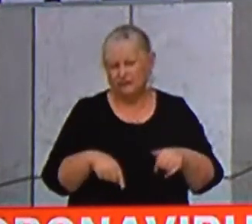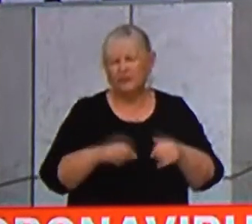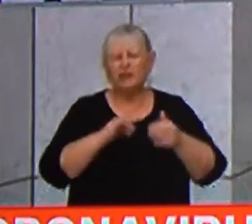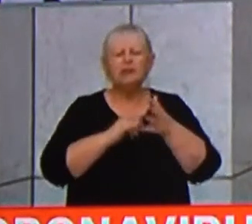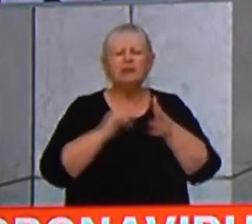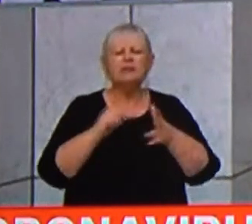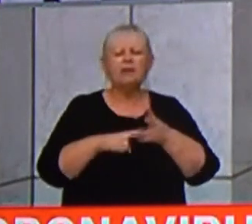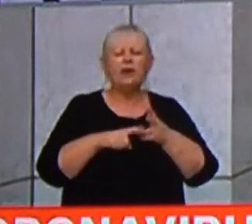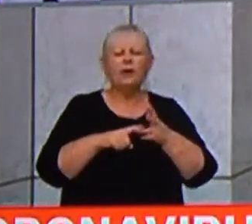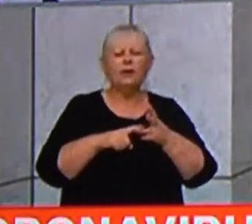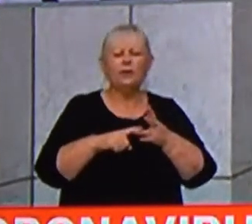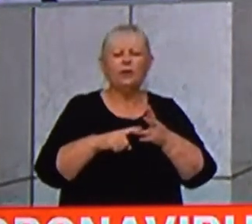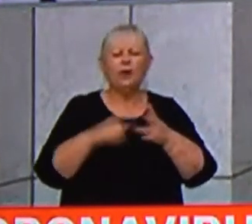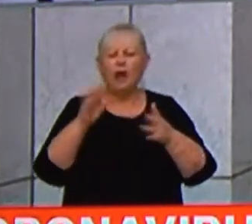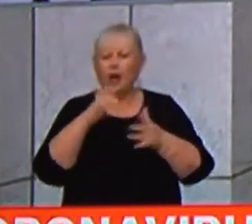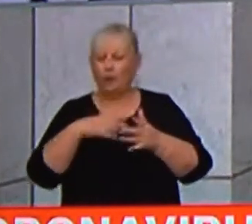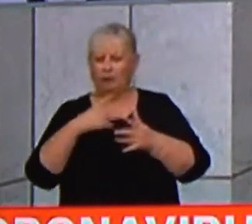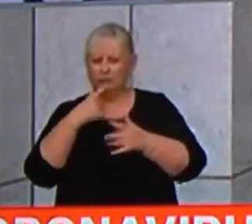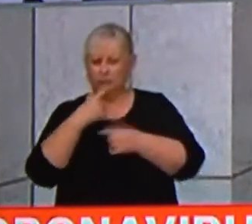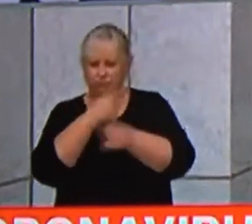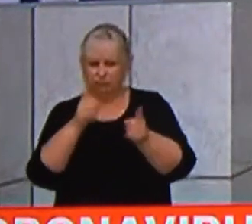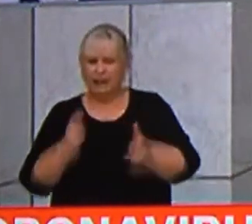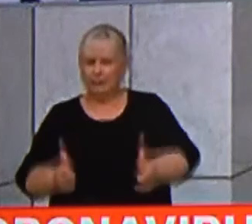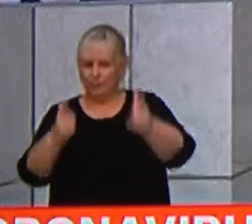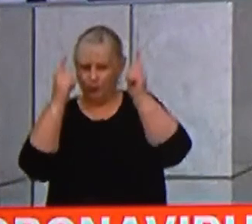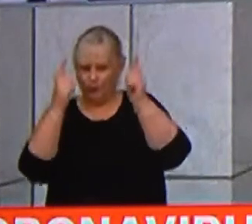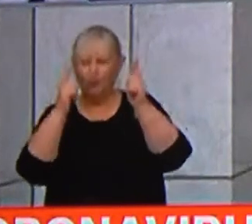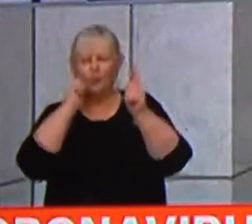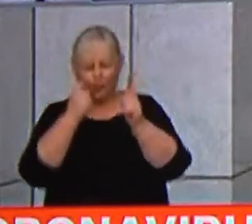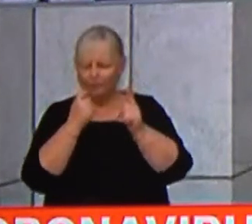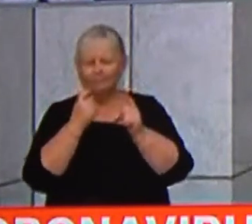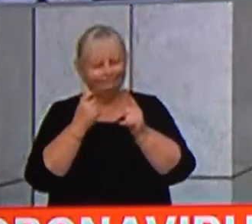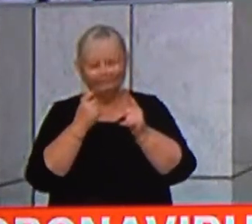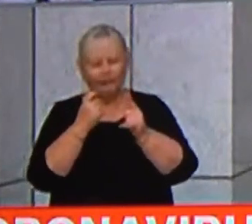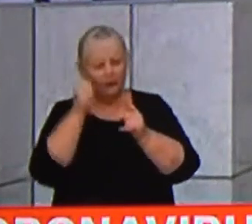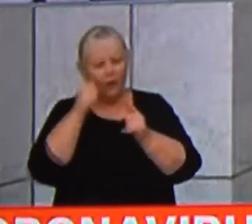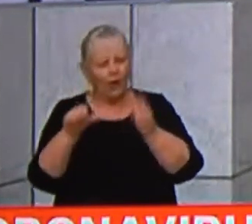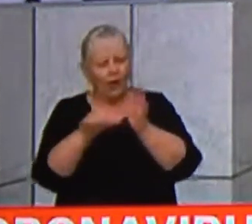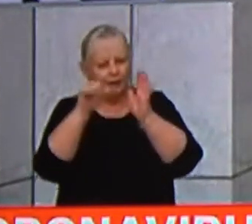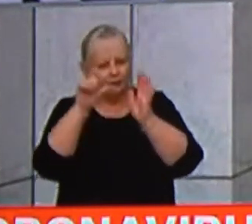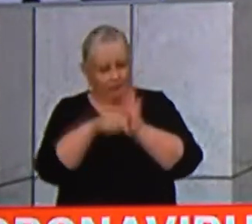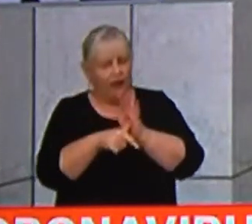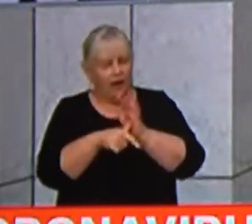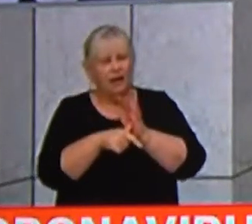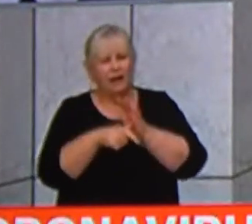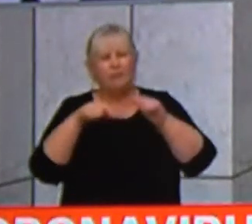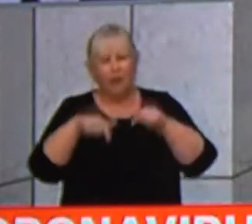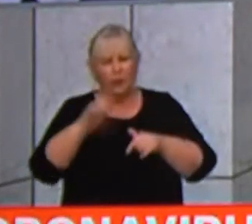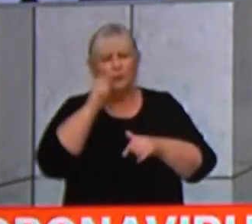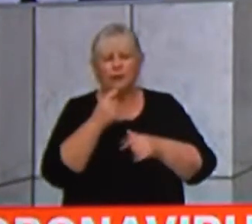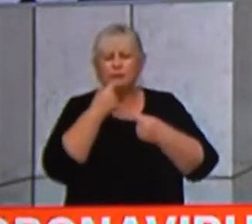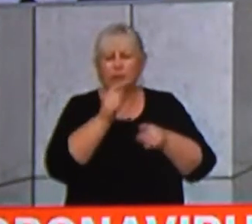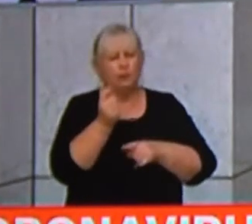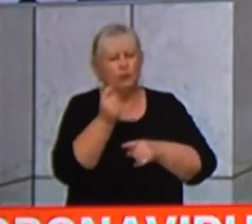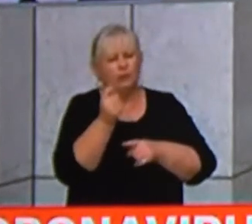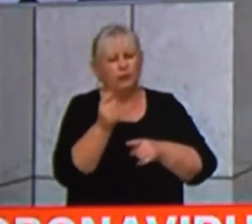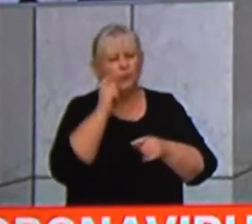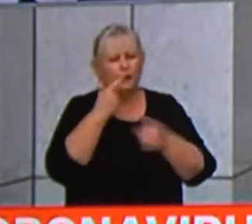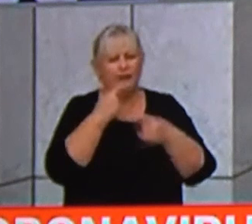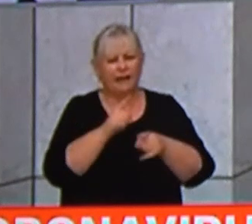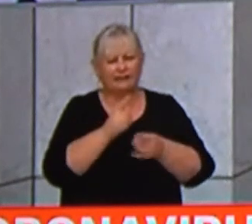for domestic violence initiatives. I've flagged with you in recent days my concerns and the National Cabinet's concerns